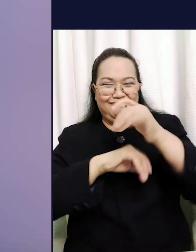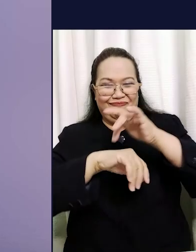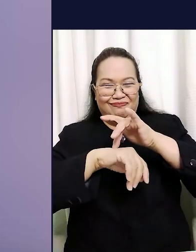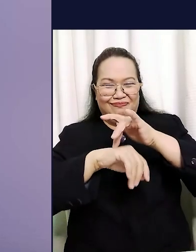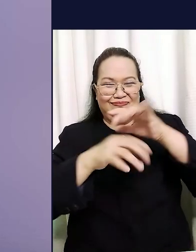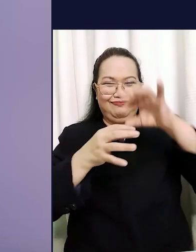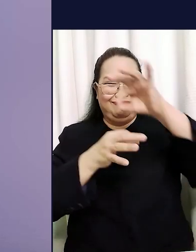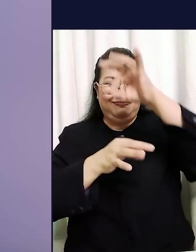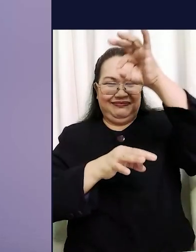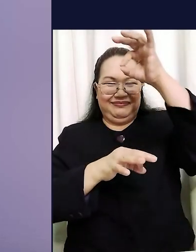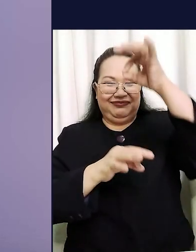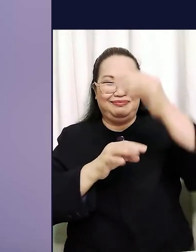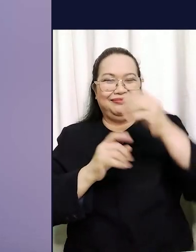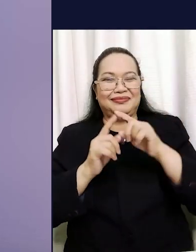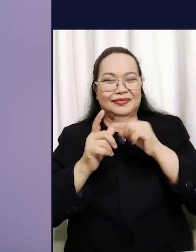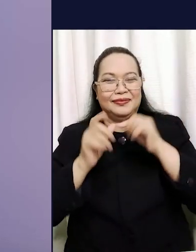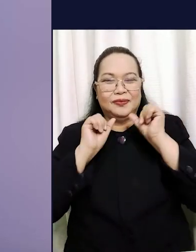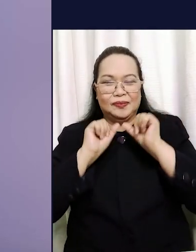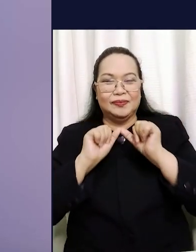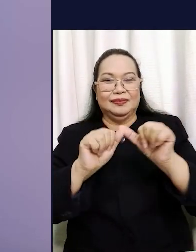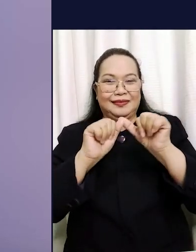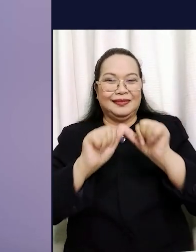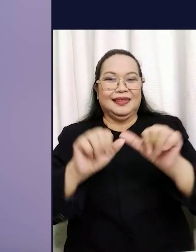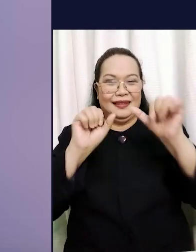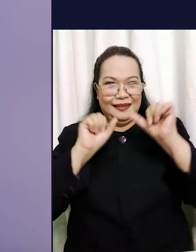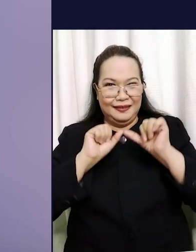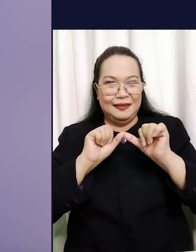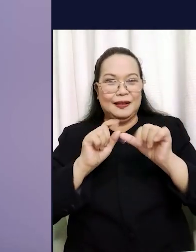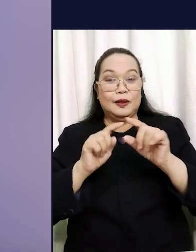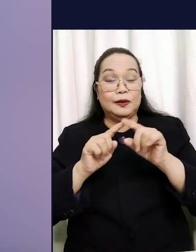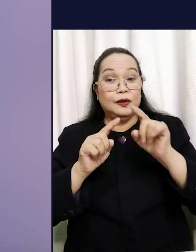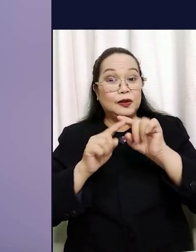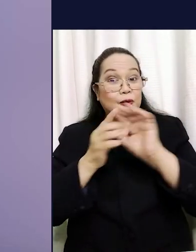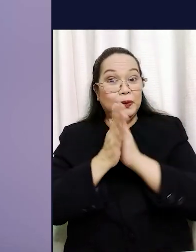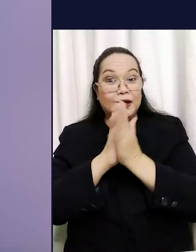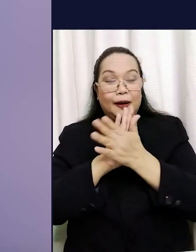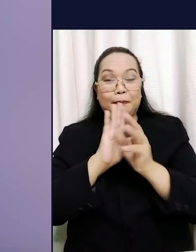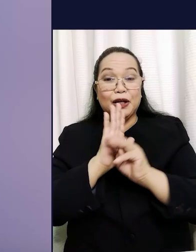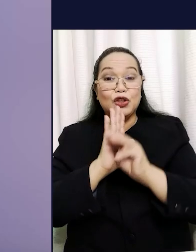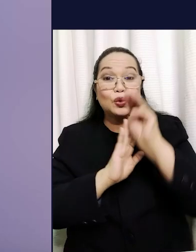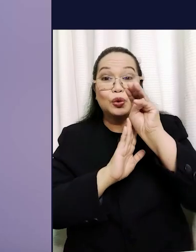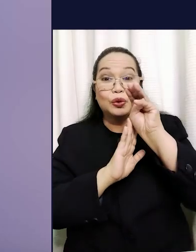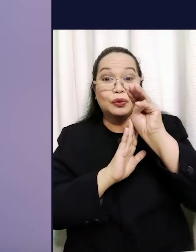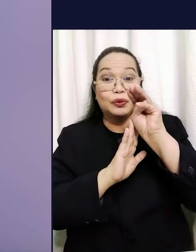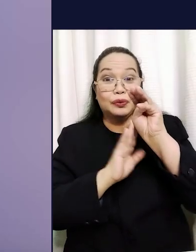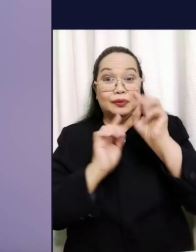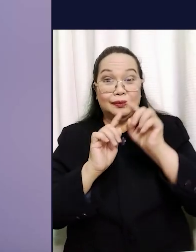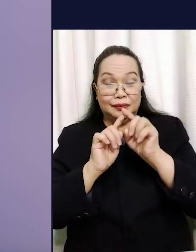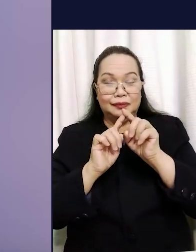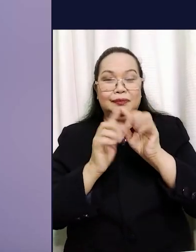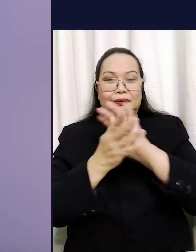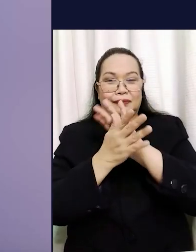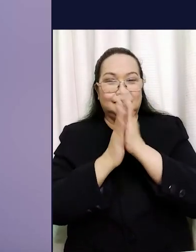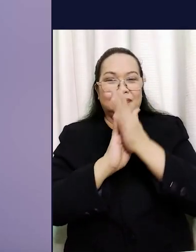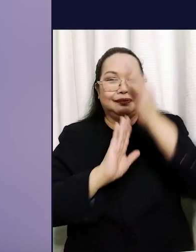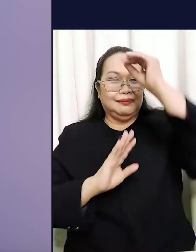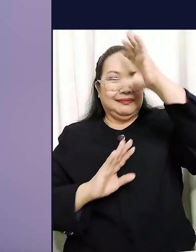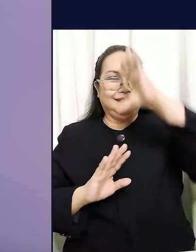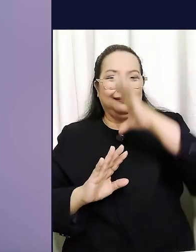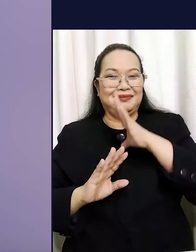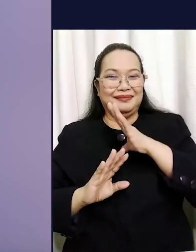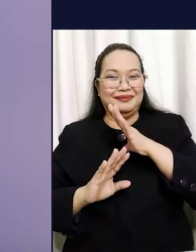beginning walk with Christ, the believers in Corinth. They have revealed in their spiritual